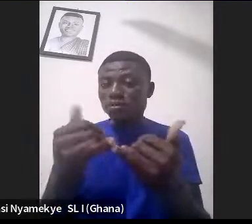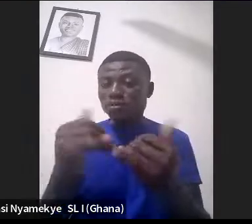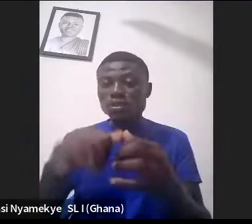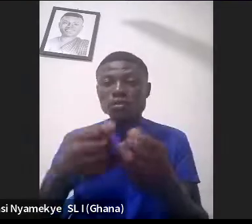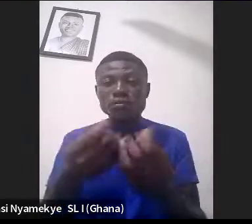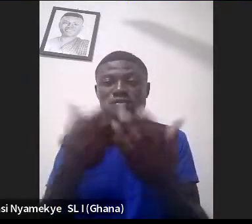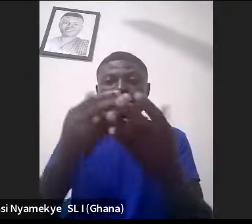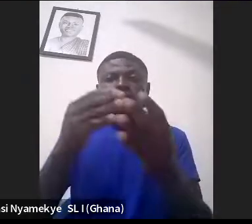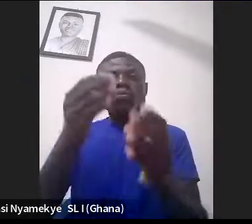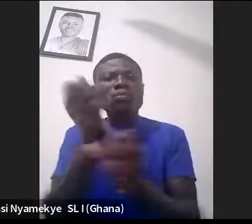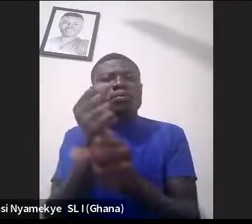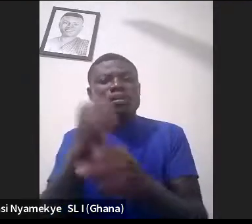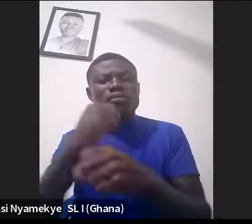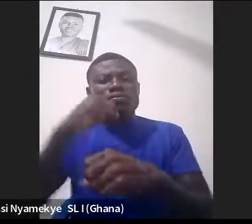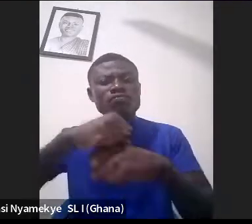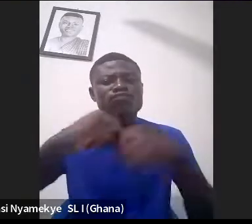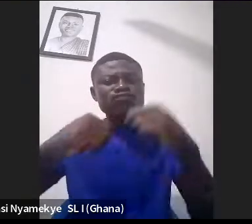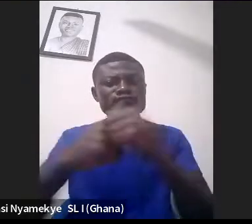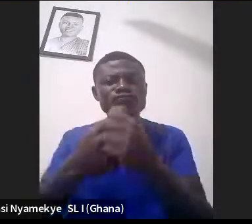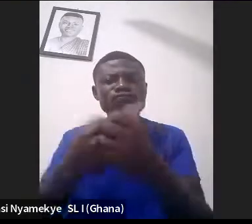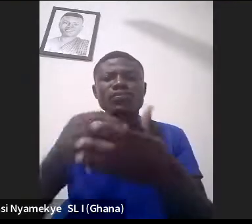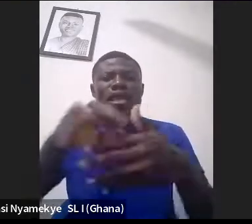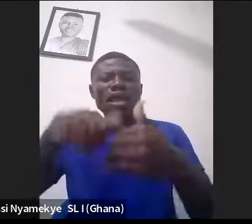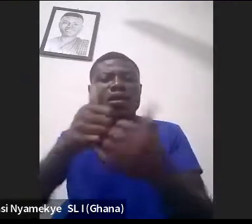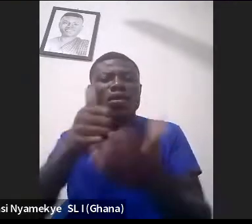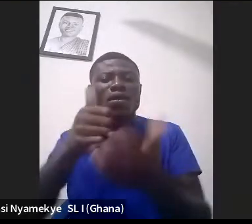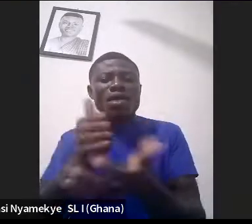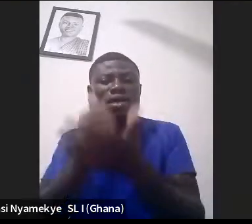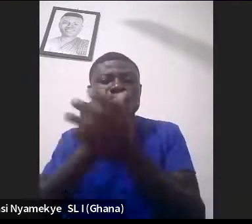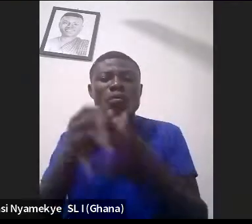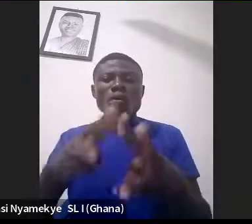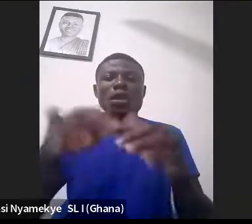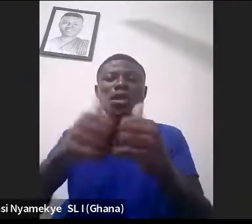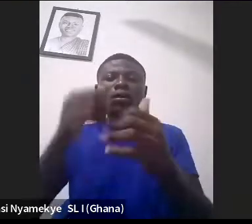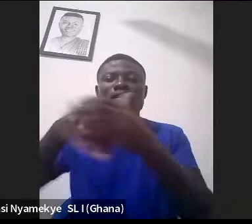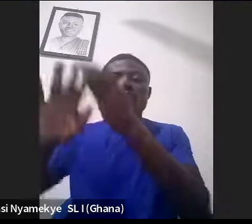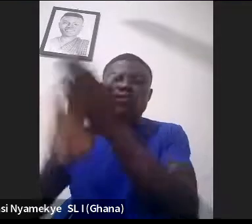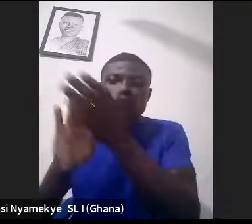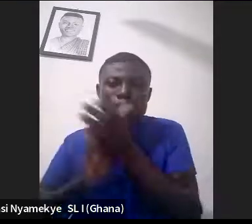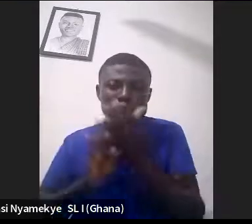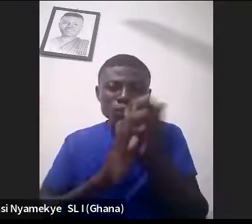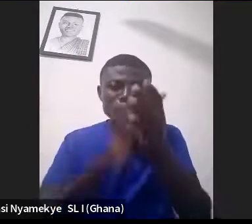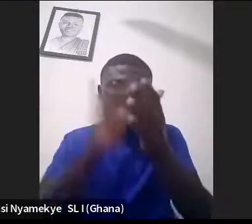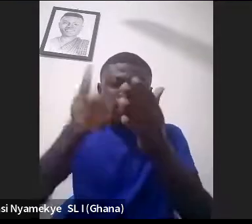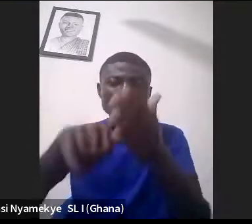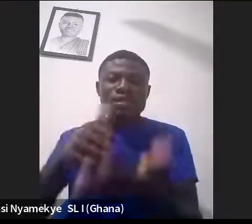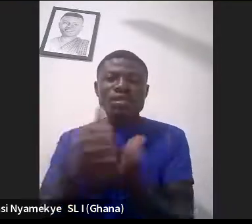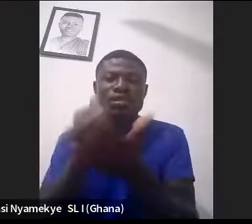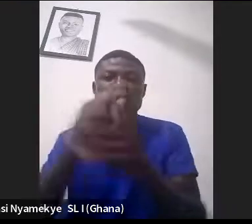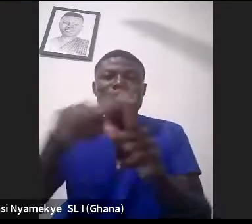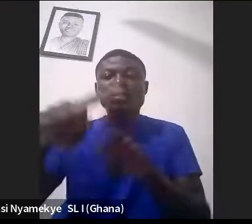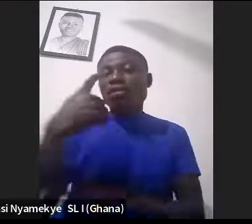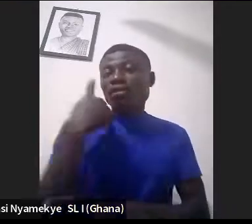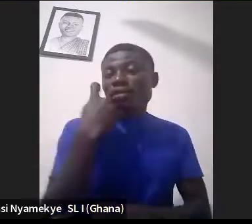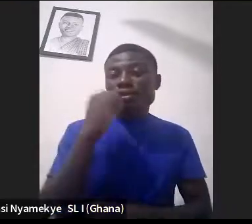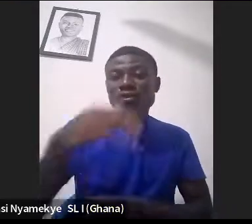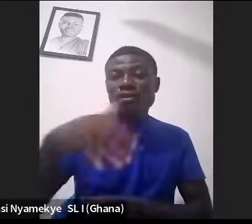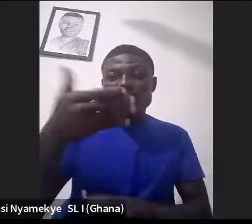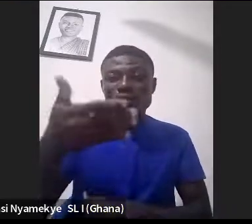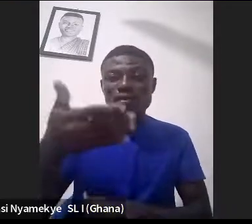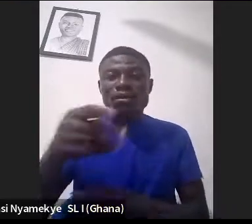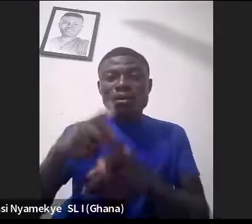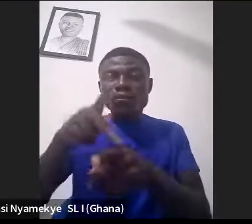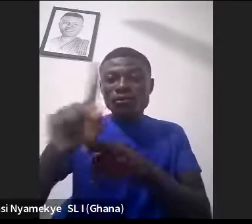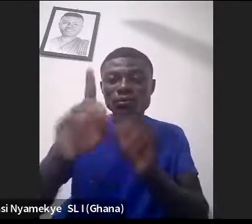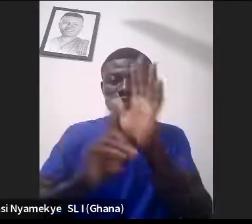structured literacy interventions in the school setting, and has recently begun to provide professional